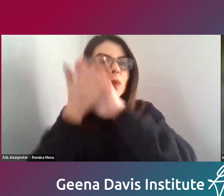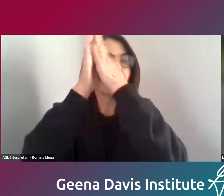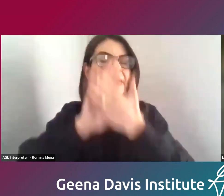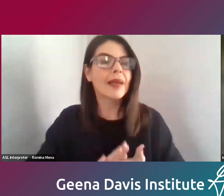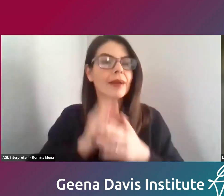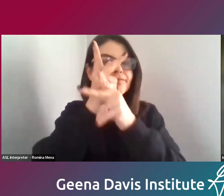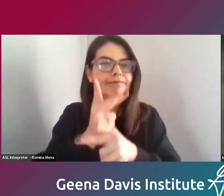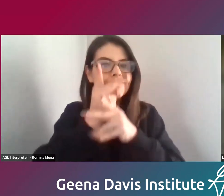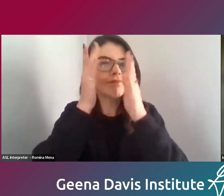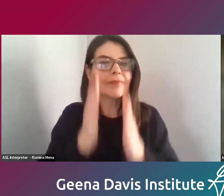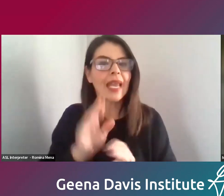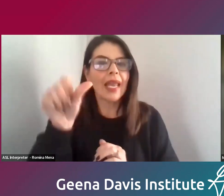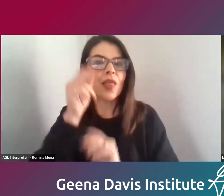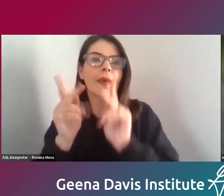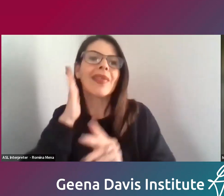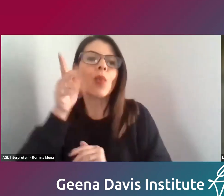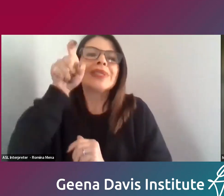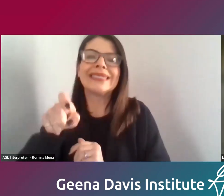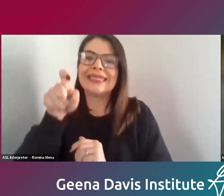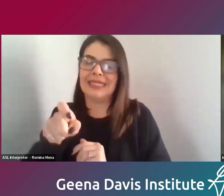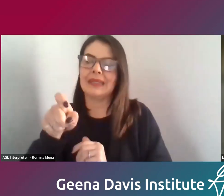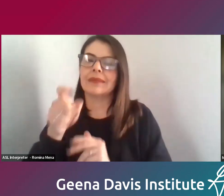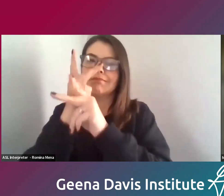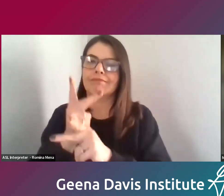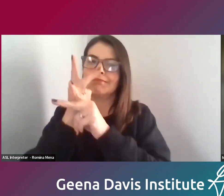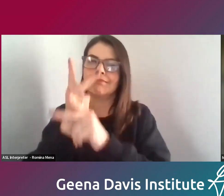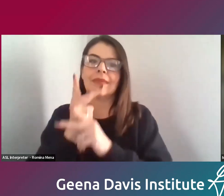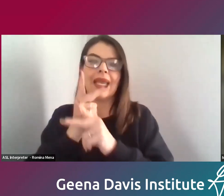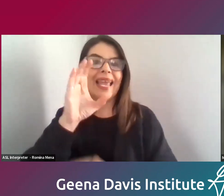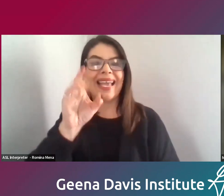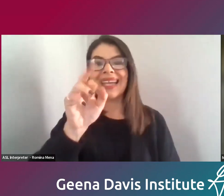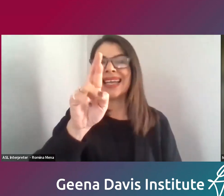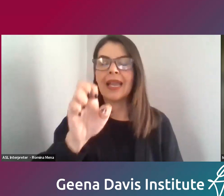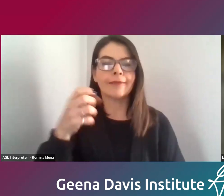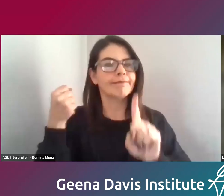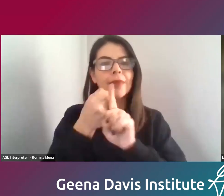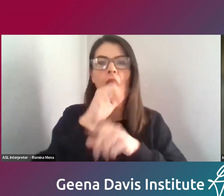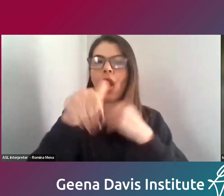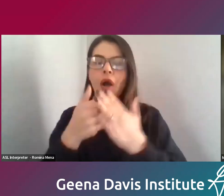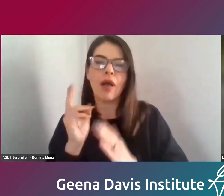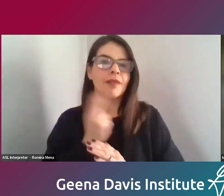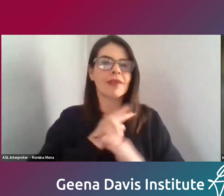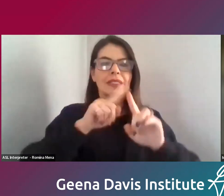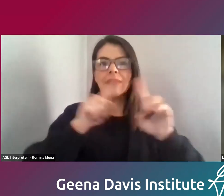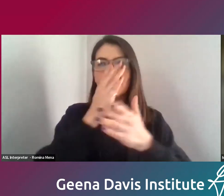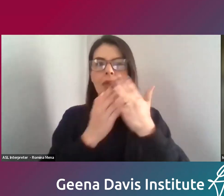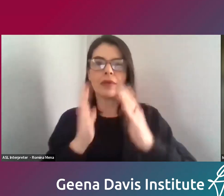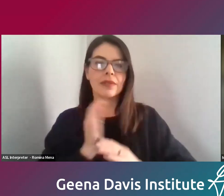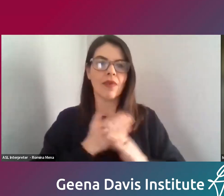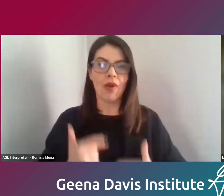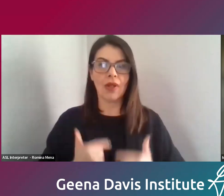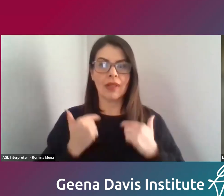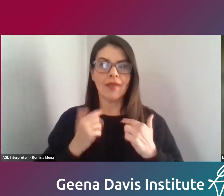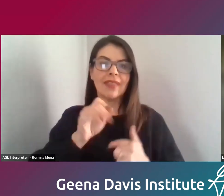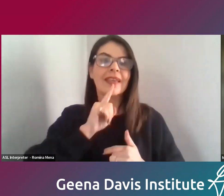caregivers, and those who will need a caregiver. Care impacts all of us at various stages of our lives,